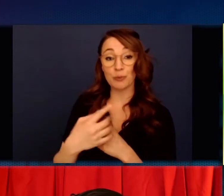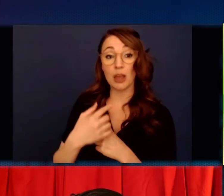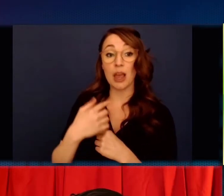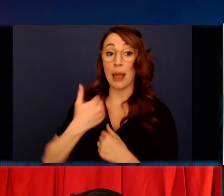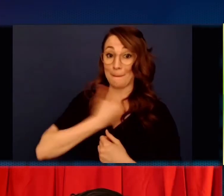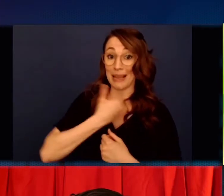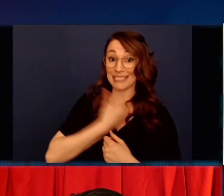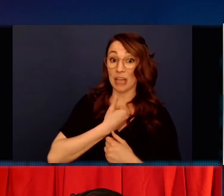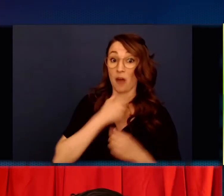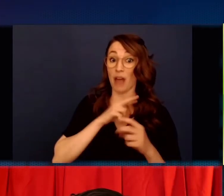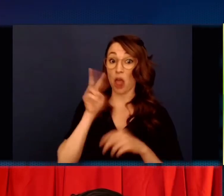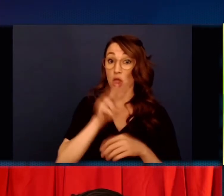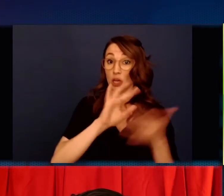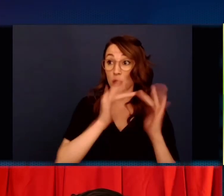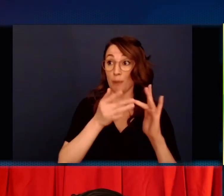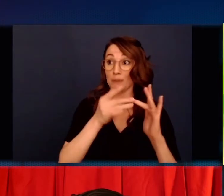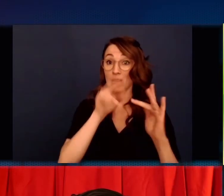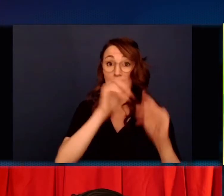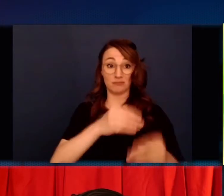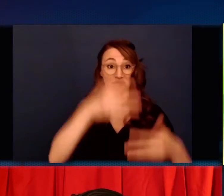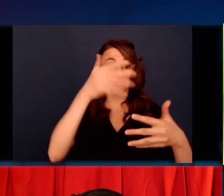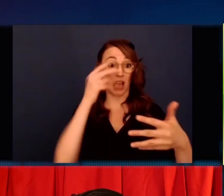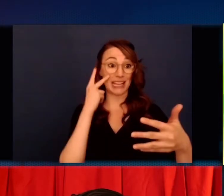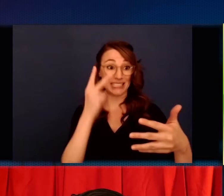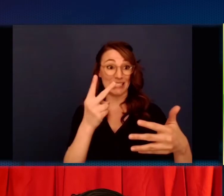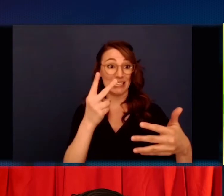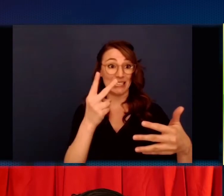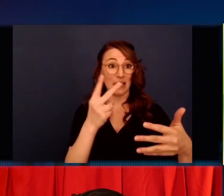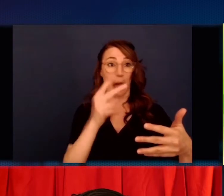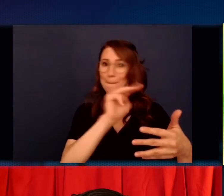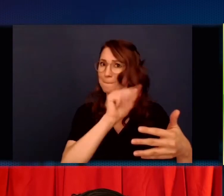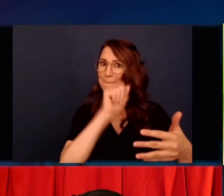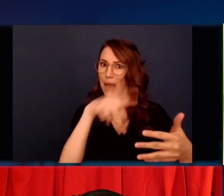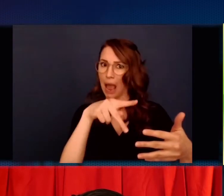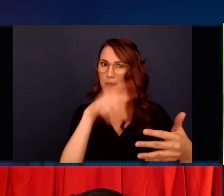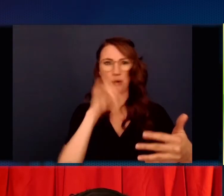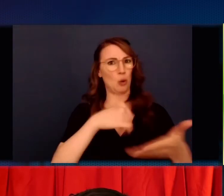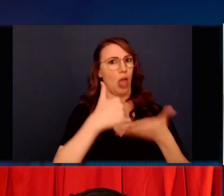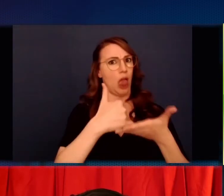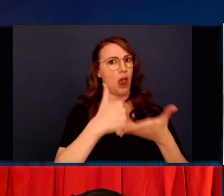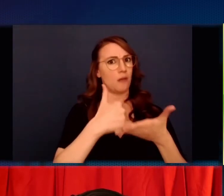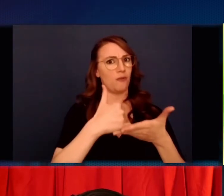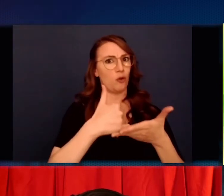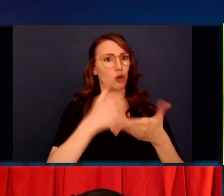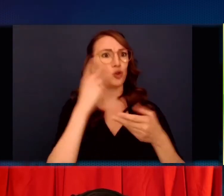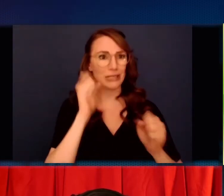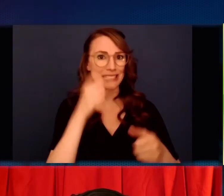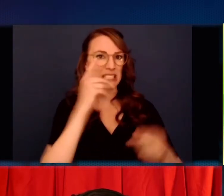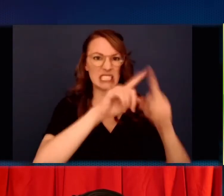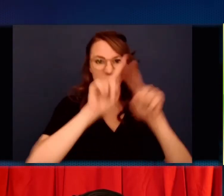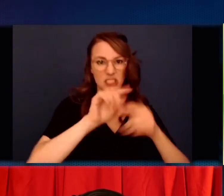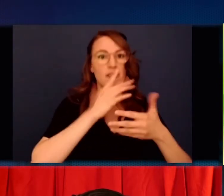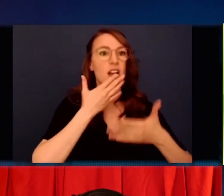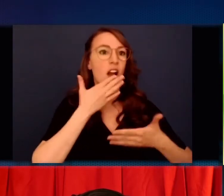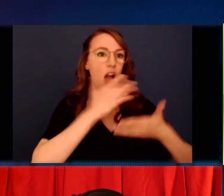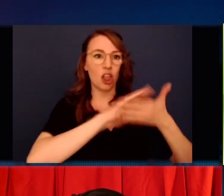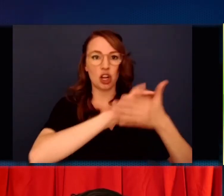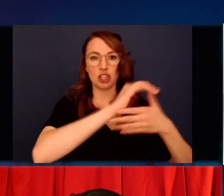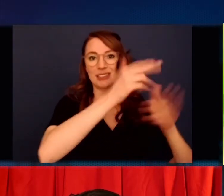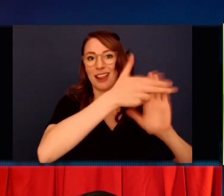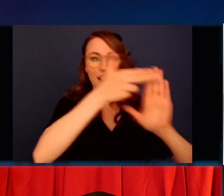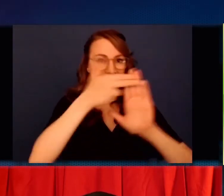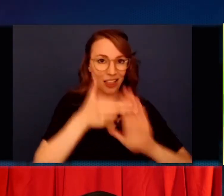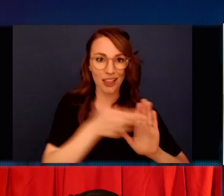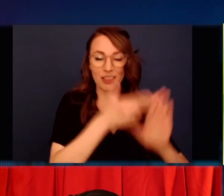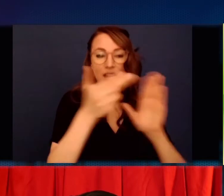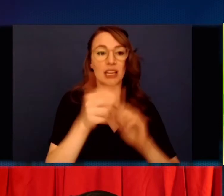website myself, I saw a useful map that was color grading that could help you really visually